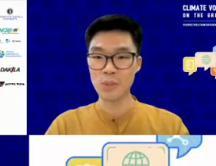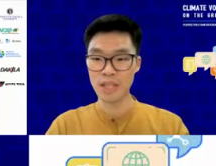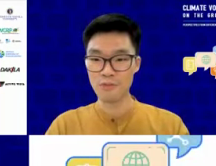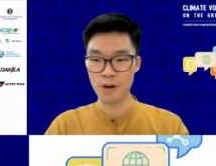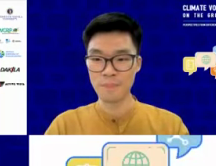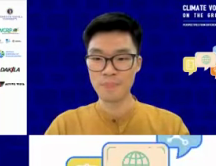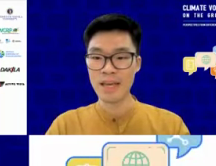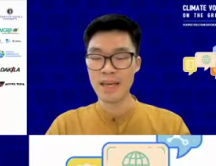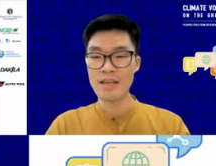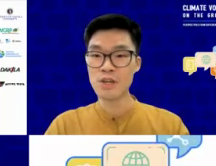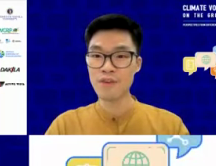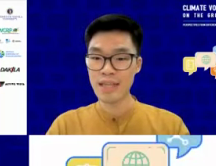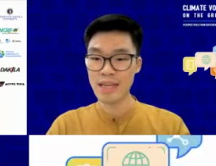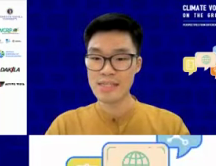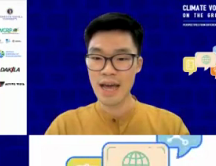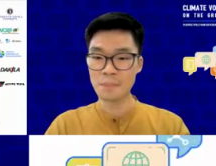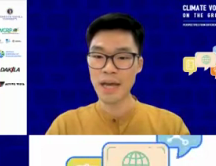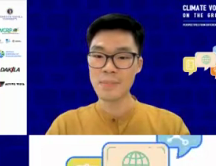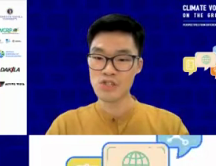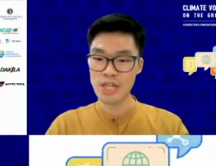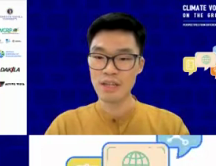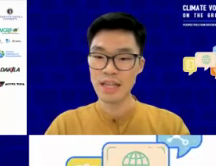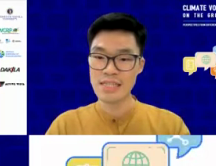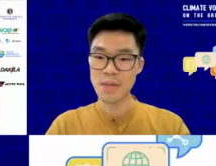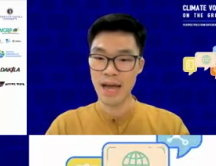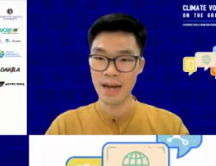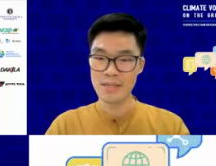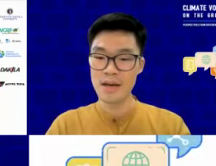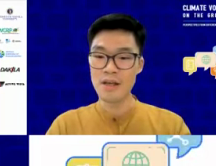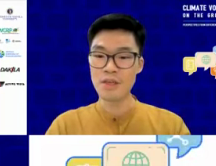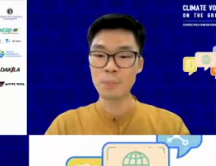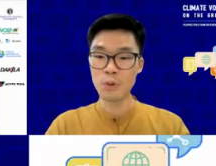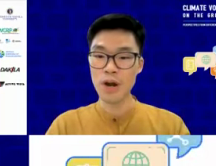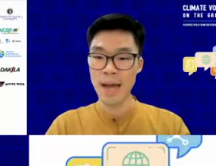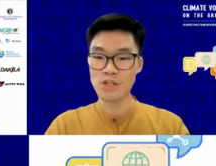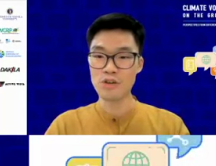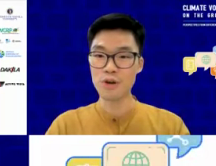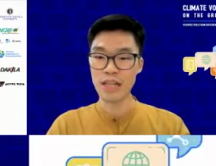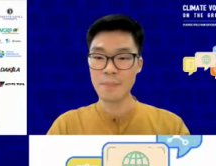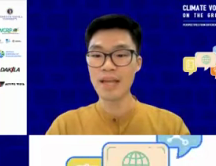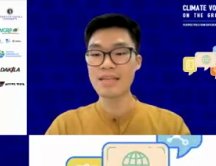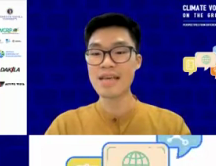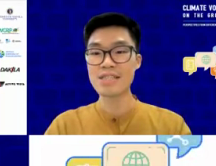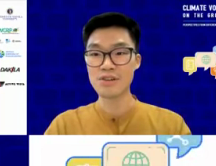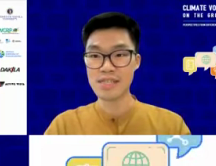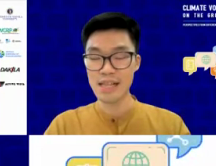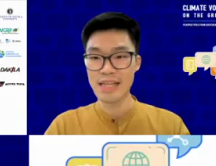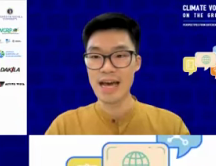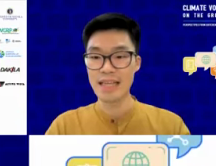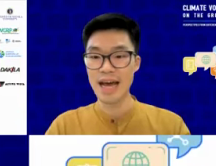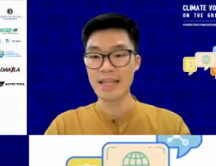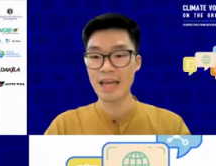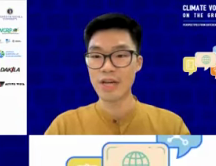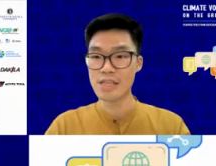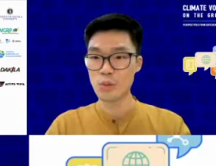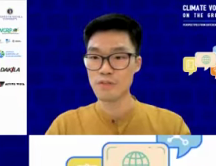April, 2024. The certificate is signed by Ms. Jean Hardalesa Mijares, the Program Manager for Climate and Disaster